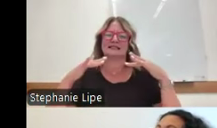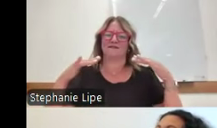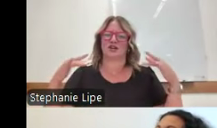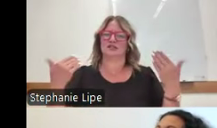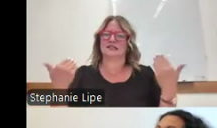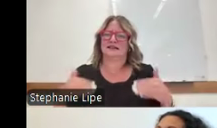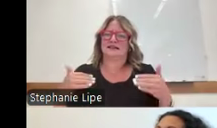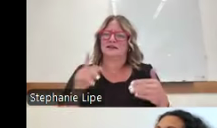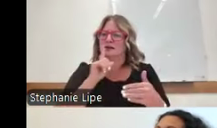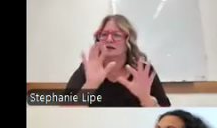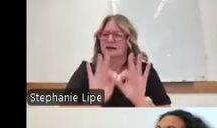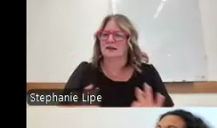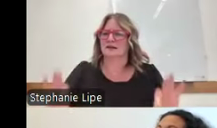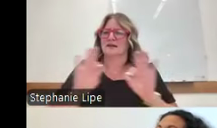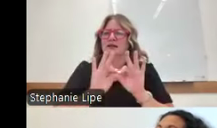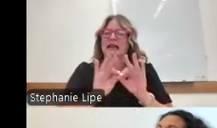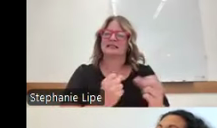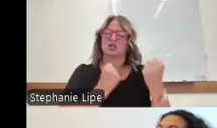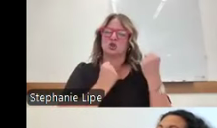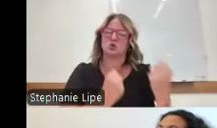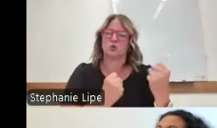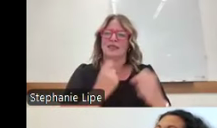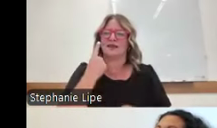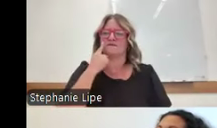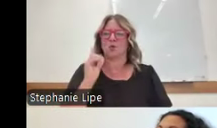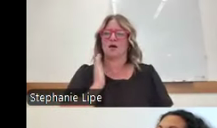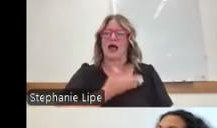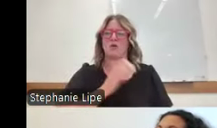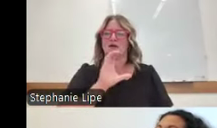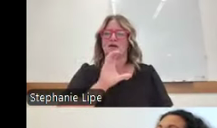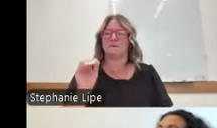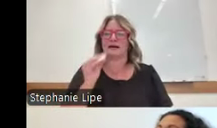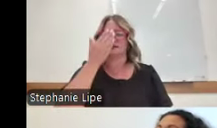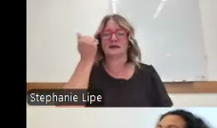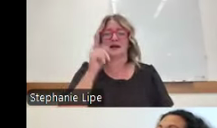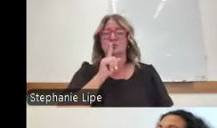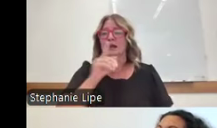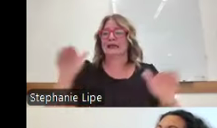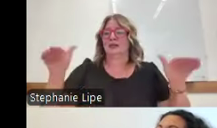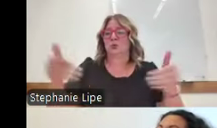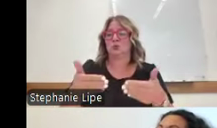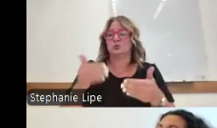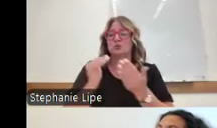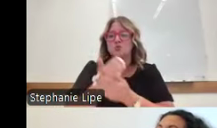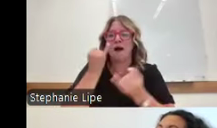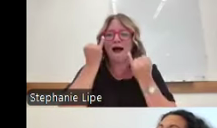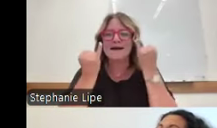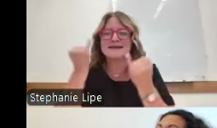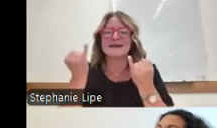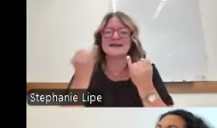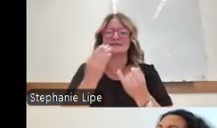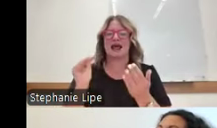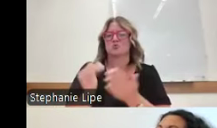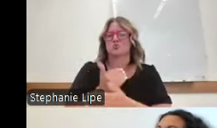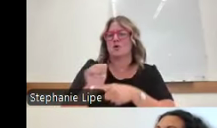The workplace diversity is something that's very vital. It is the strength in our company because really